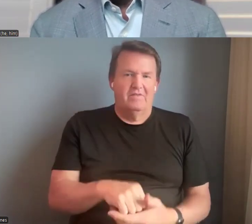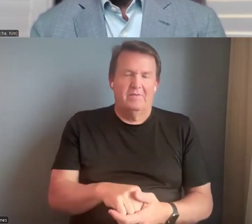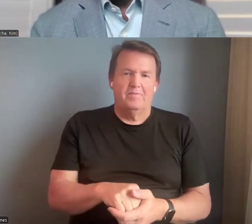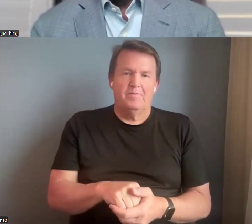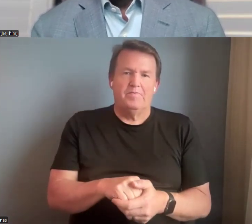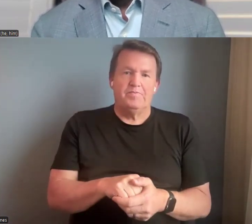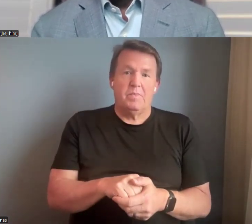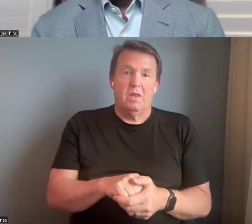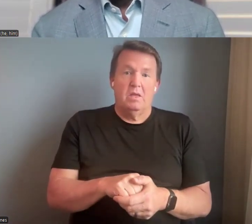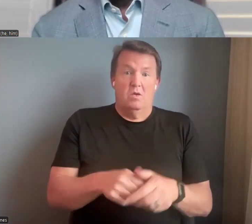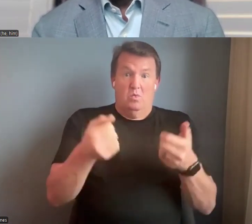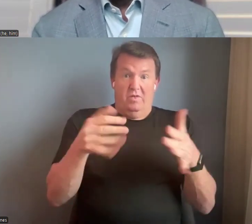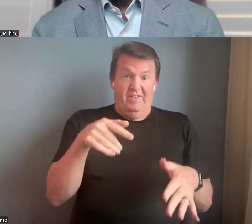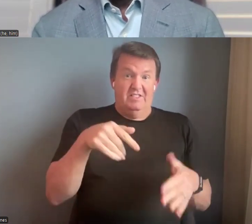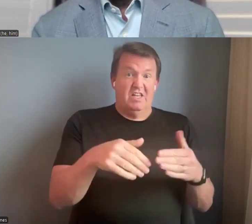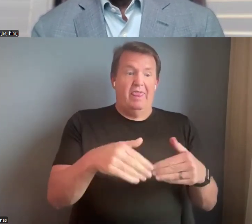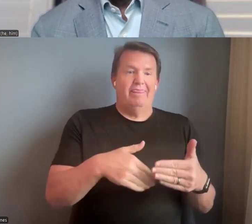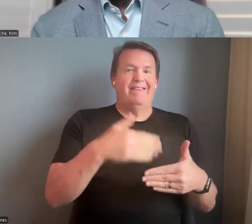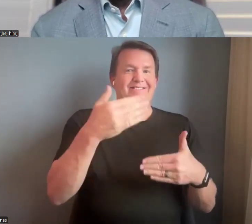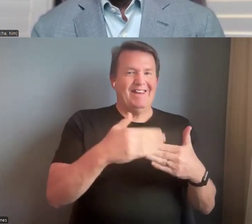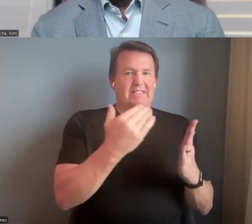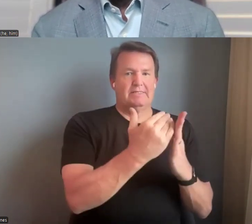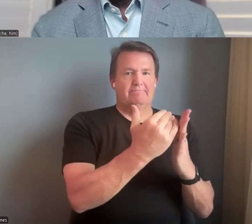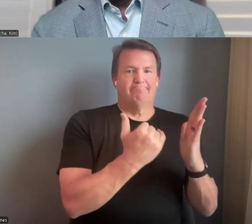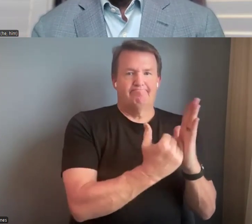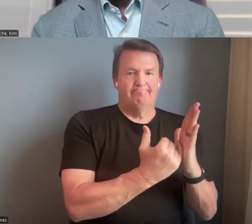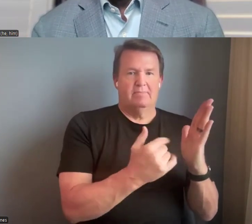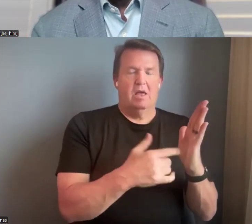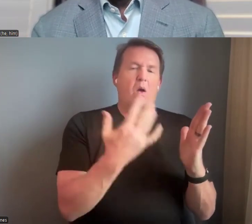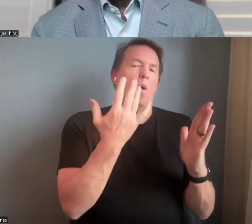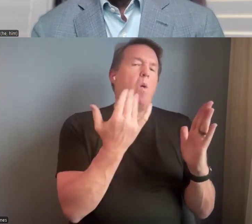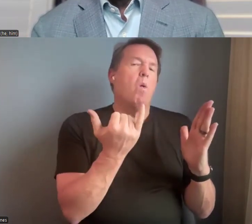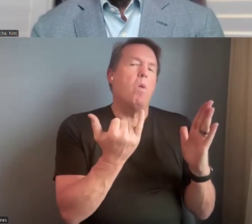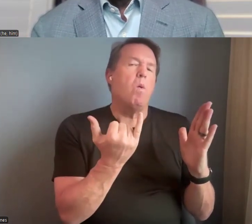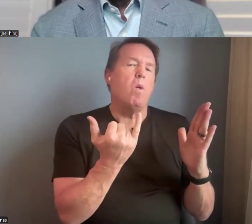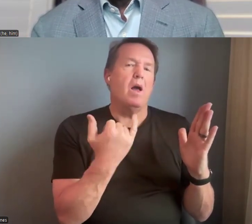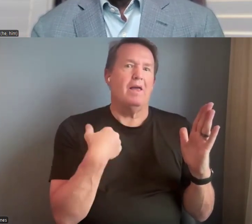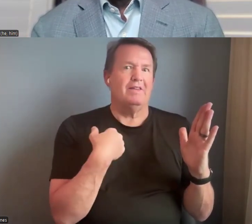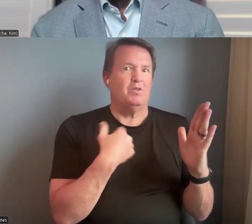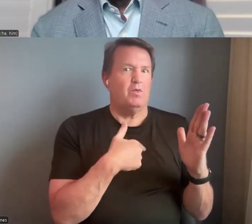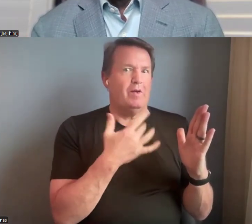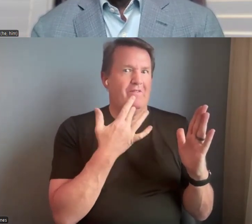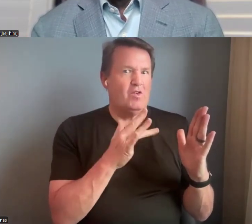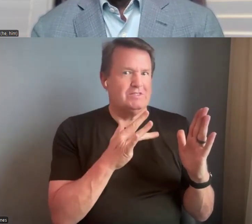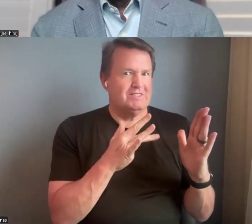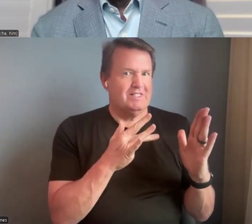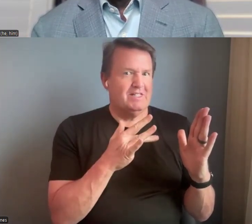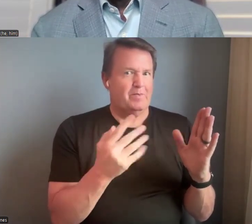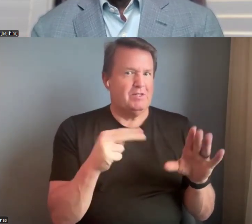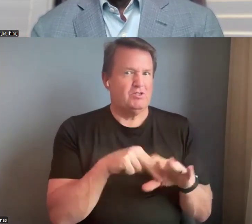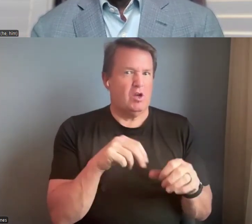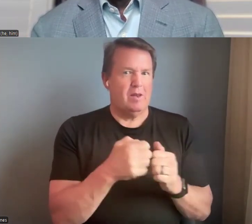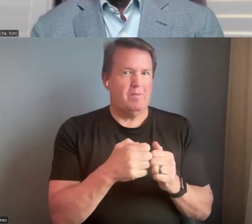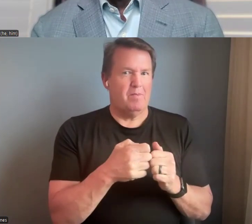after the next agenda item, because we've been so fortunate to be joined by our colleagues at